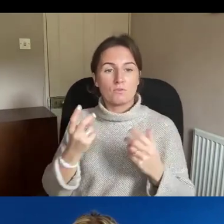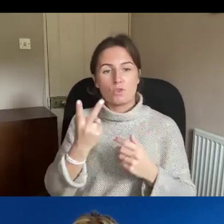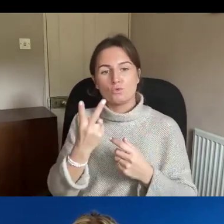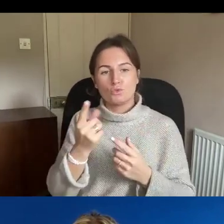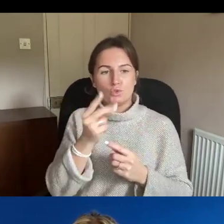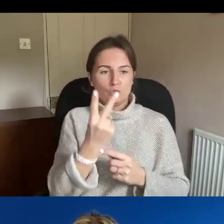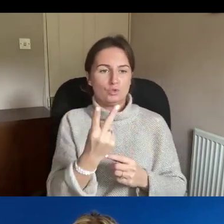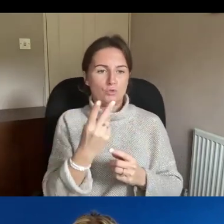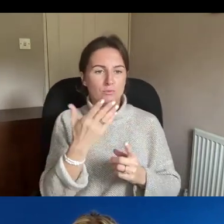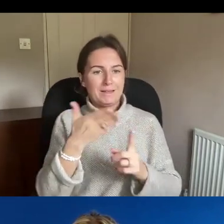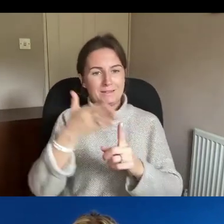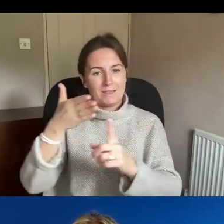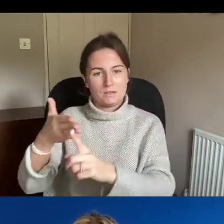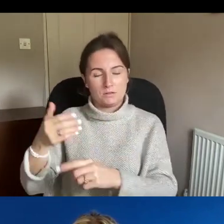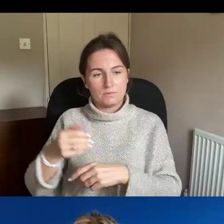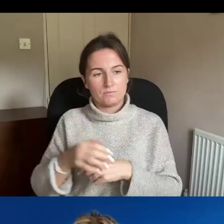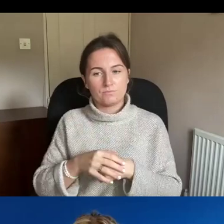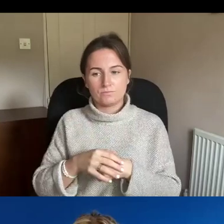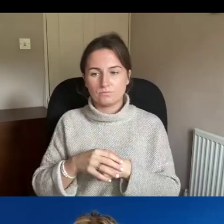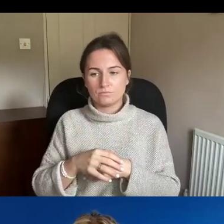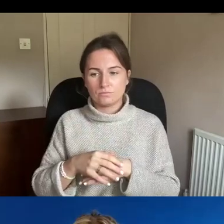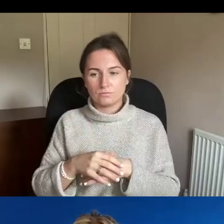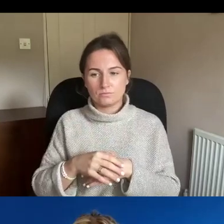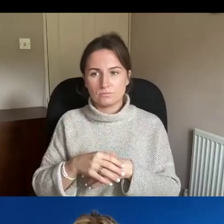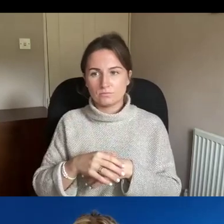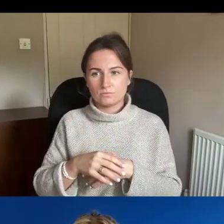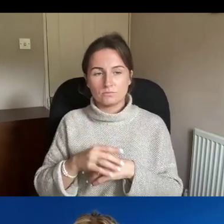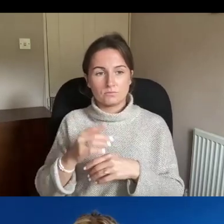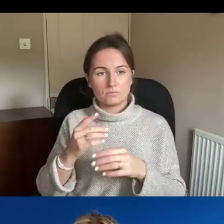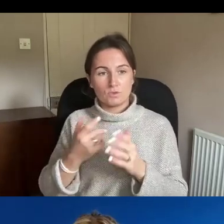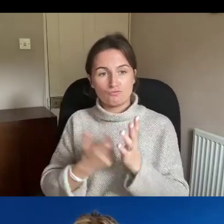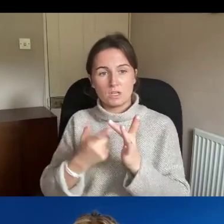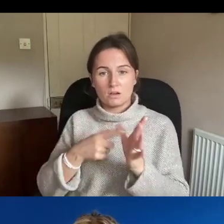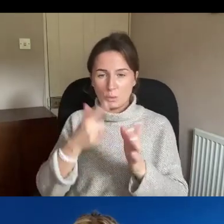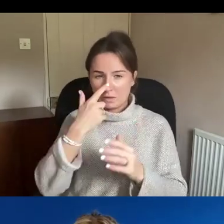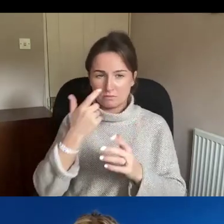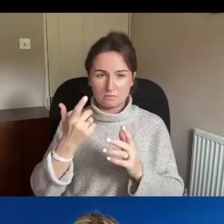indicators. Ria, if you click on the accessibility button as well, that makes it a little bit